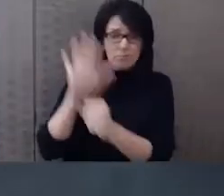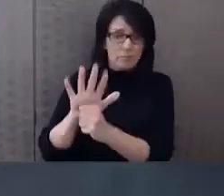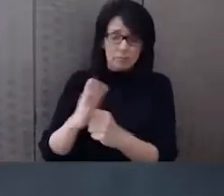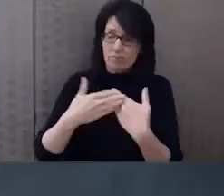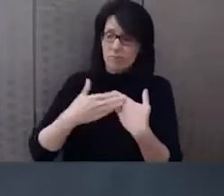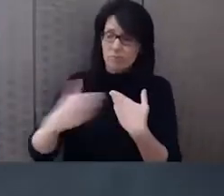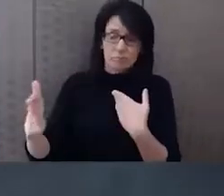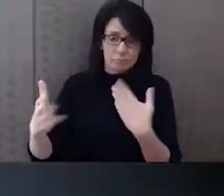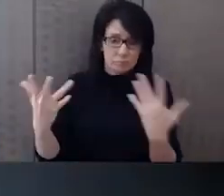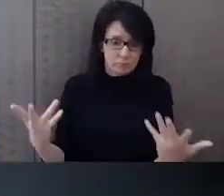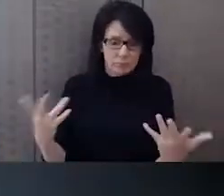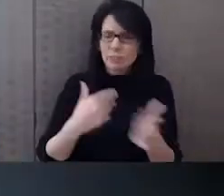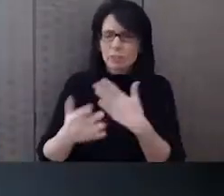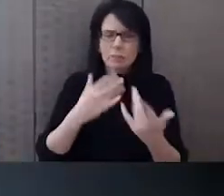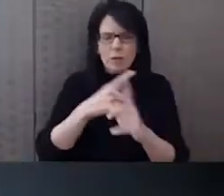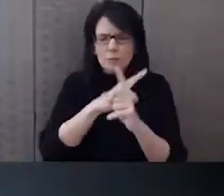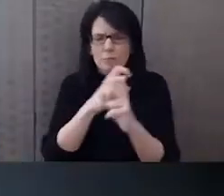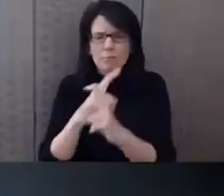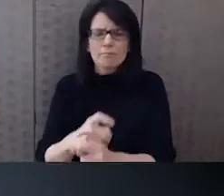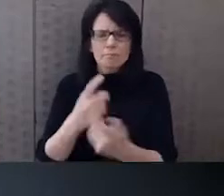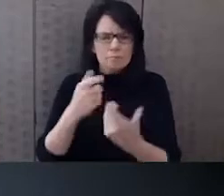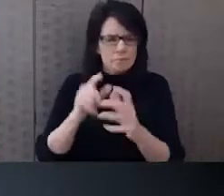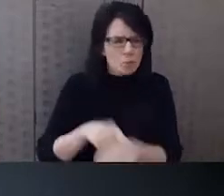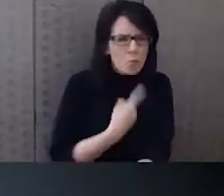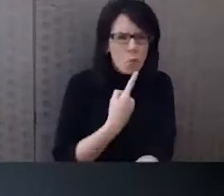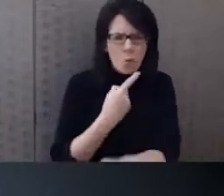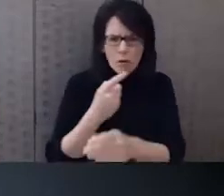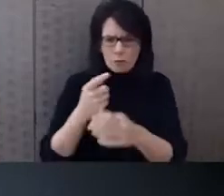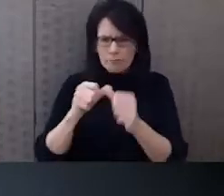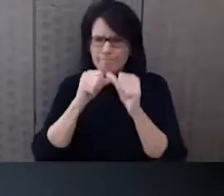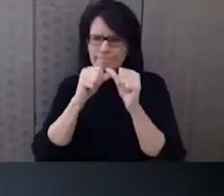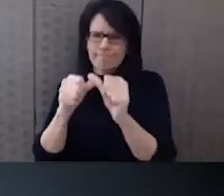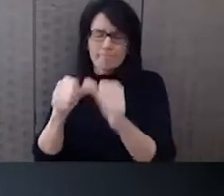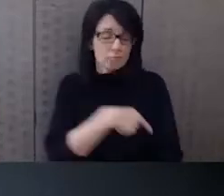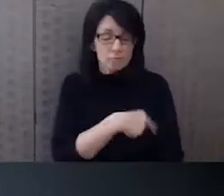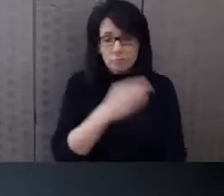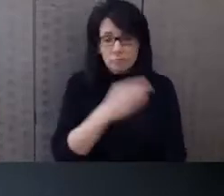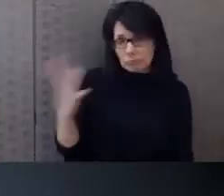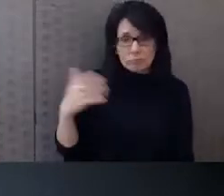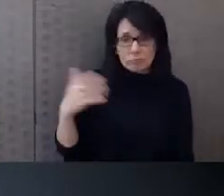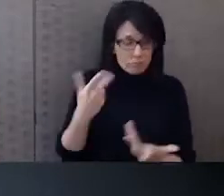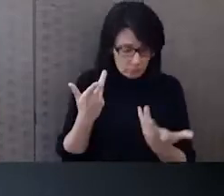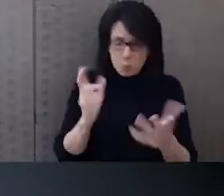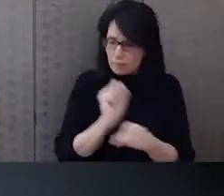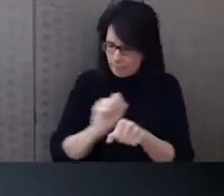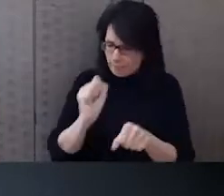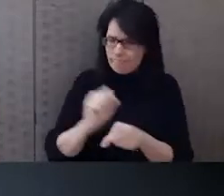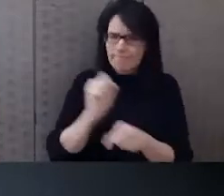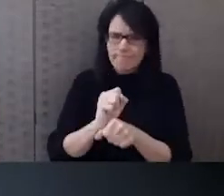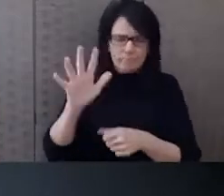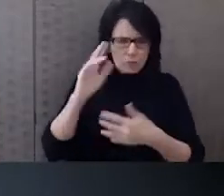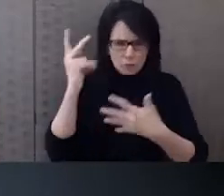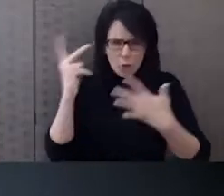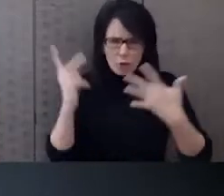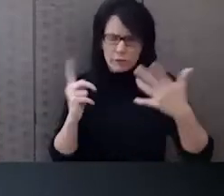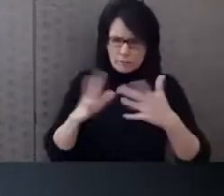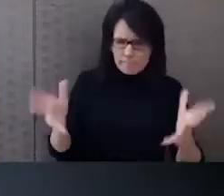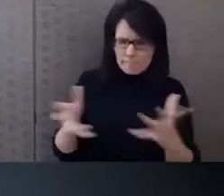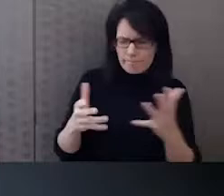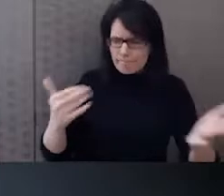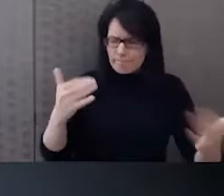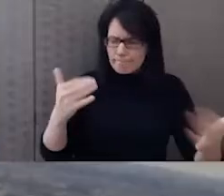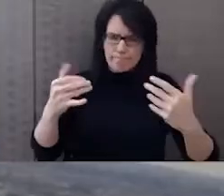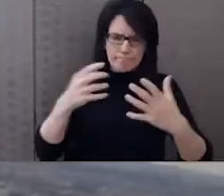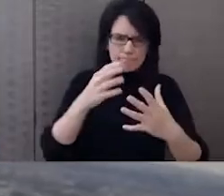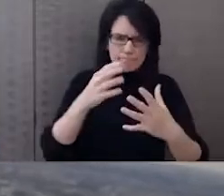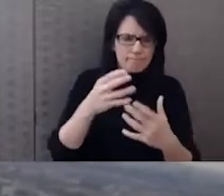fight to Close Rikers got, groups like NLP continue to find ways to use their expertise and their priorities to advance the work that we were